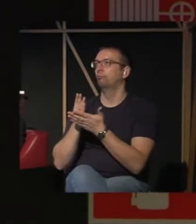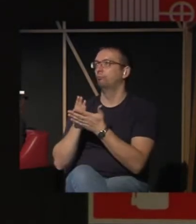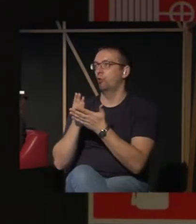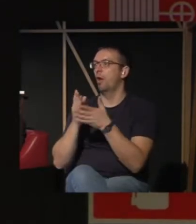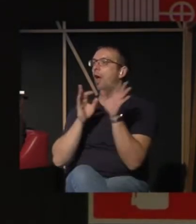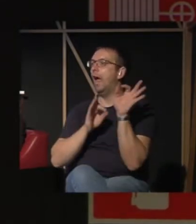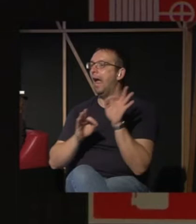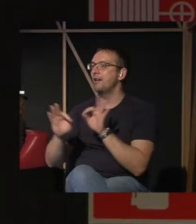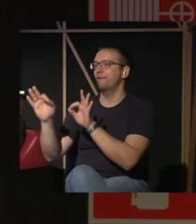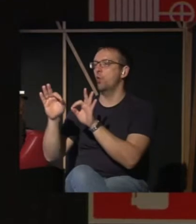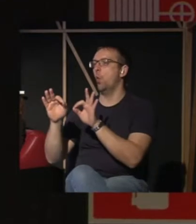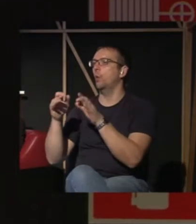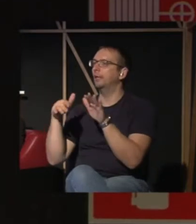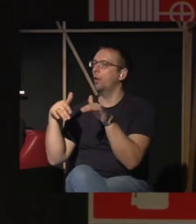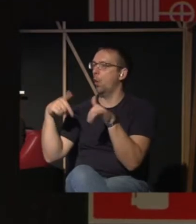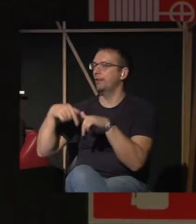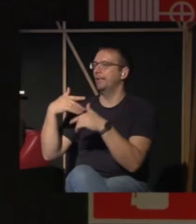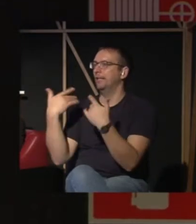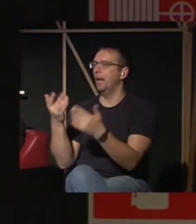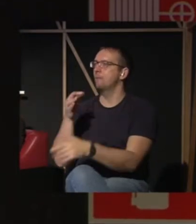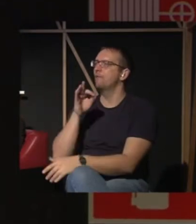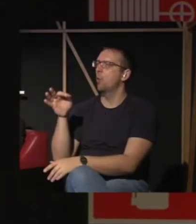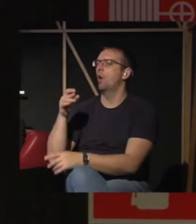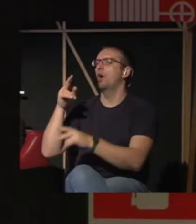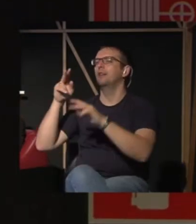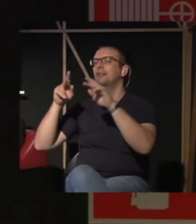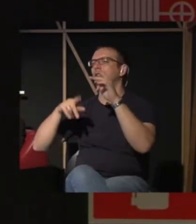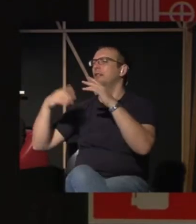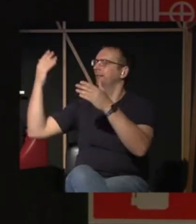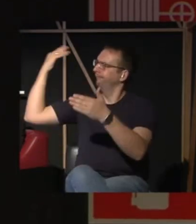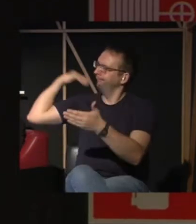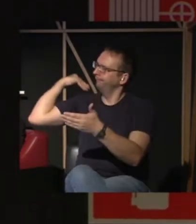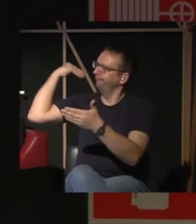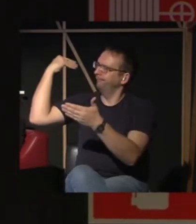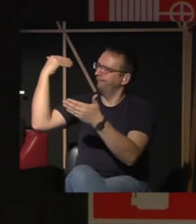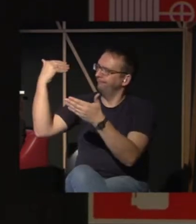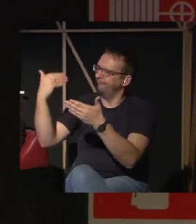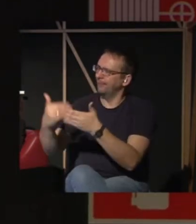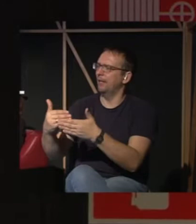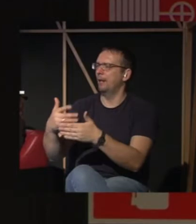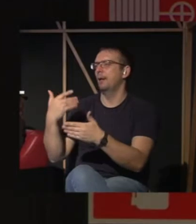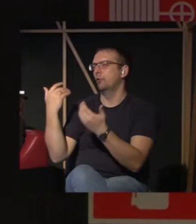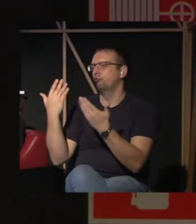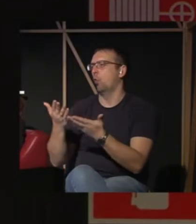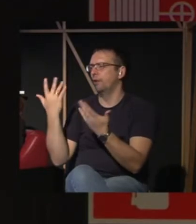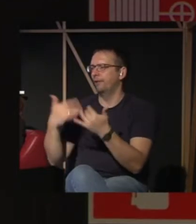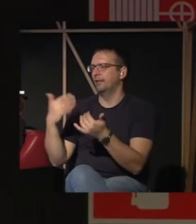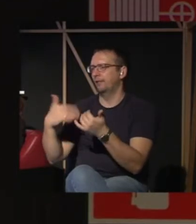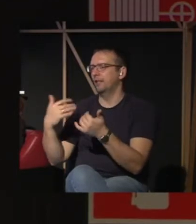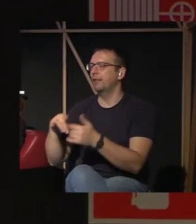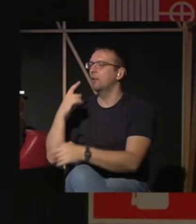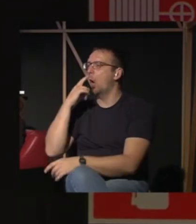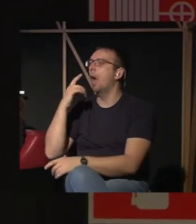really immersed ourselves in 2018 in making this a bigger part of the work that we implement for the